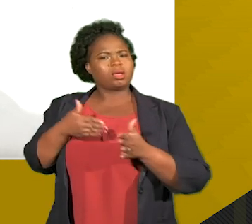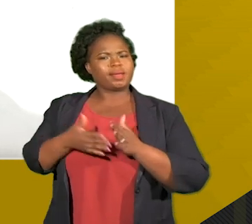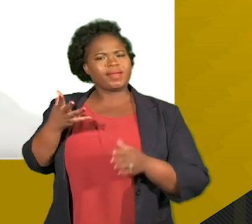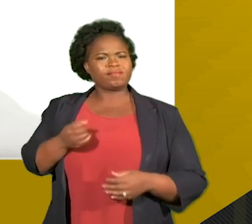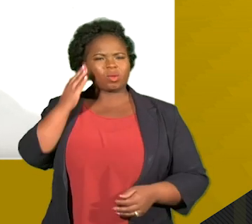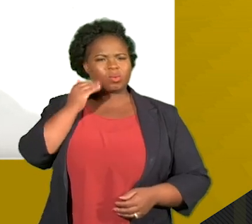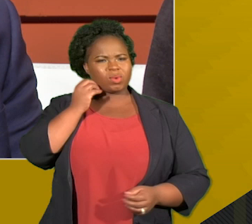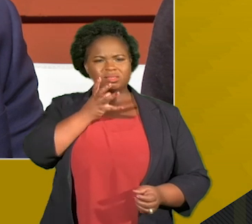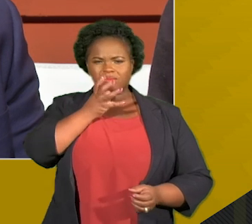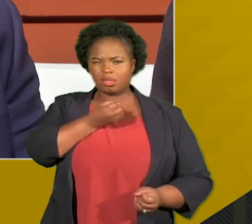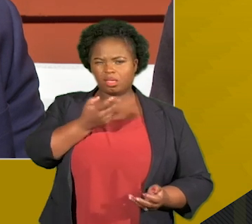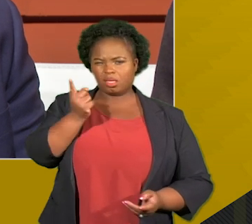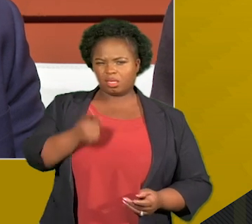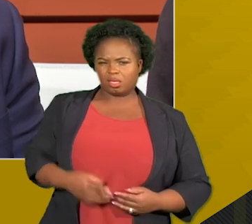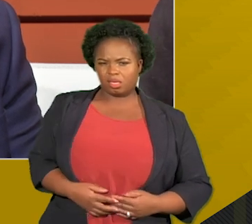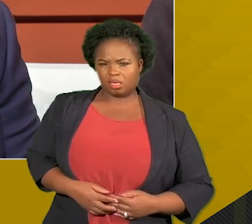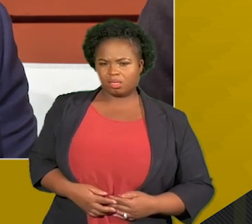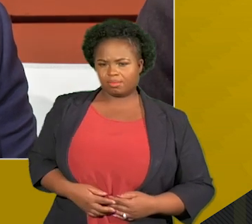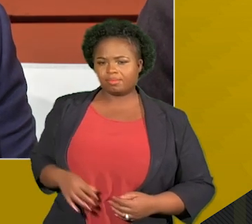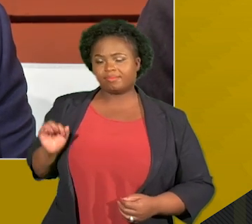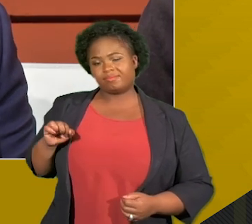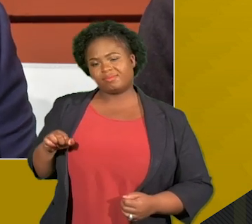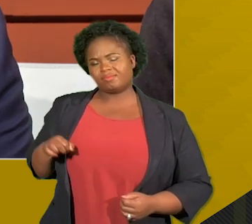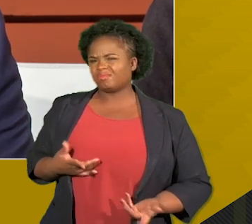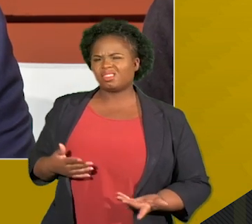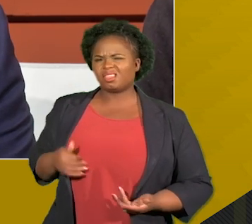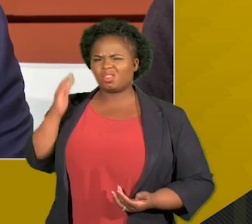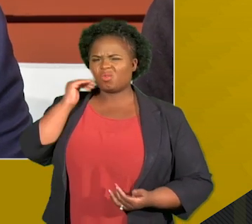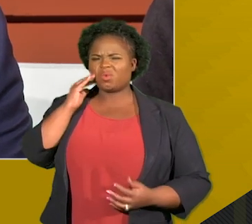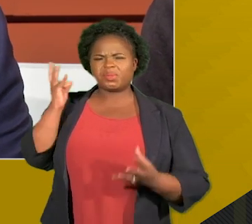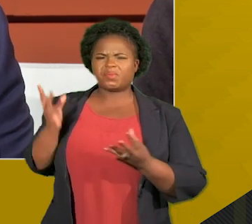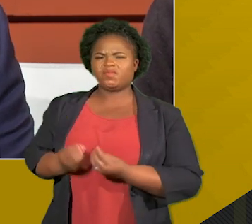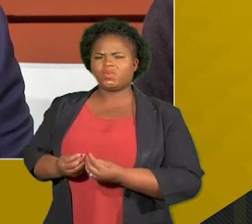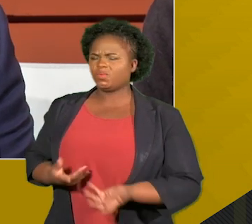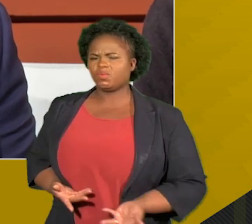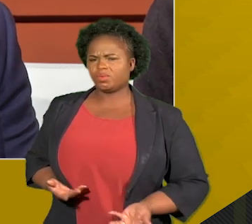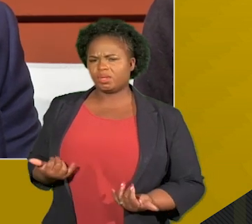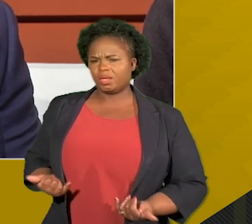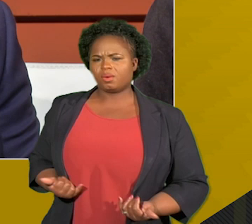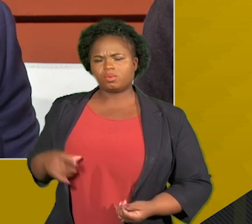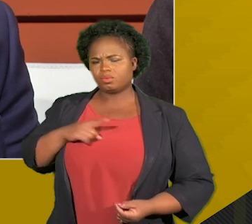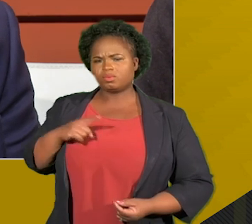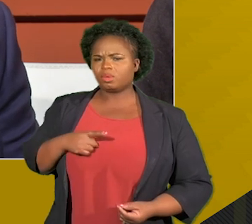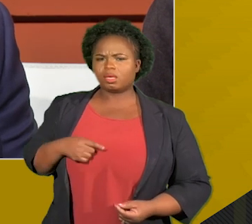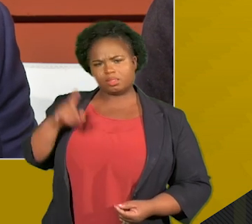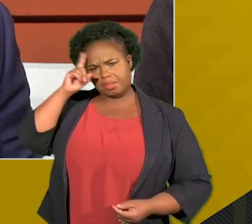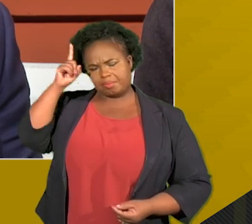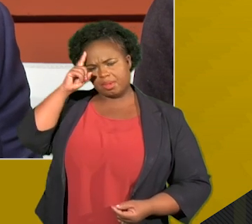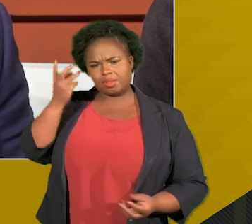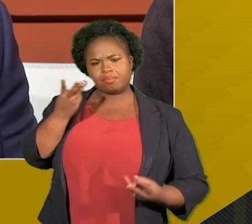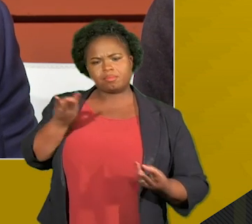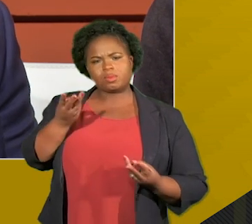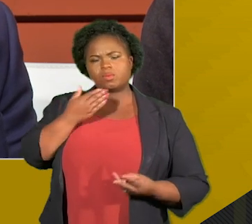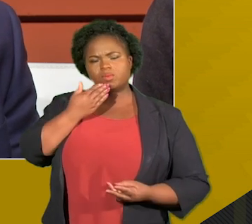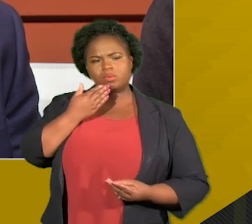Well, interestingly enough, I think galleries have become less white, and the good thing is to see that there are black art dealers also making